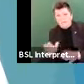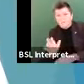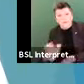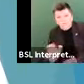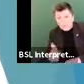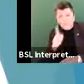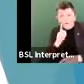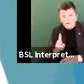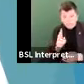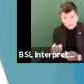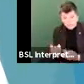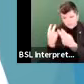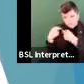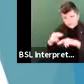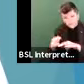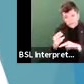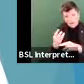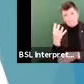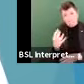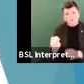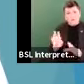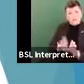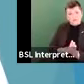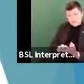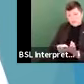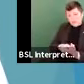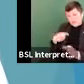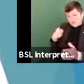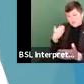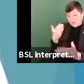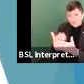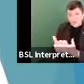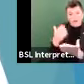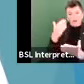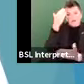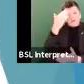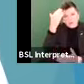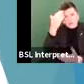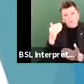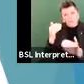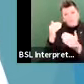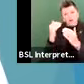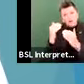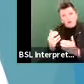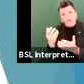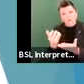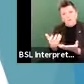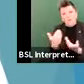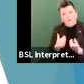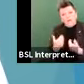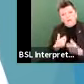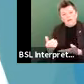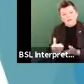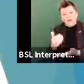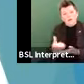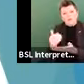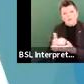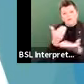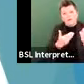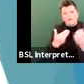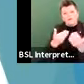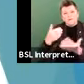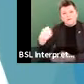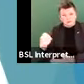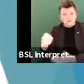last 40 years, the dream of low wealth accumulation of the 1960s is very far